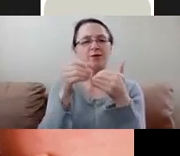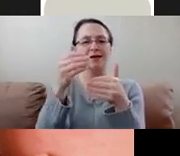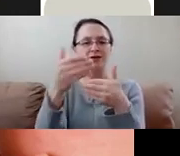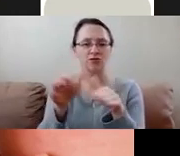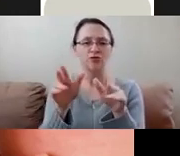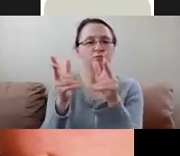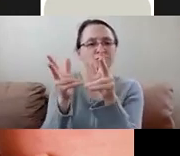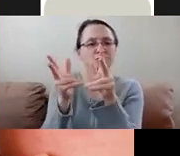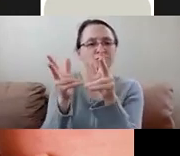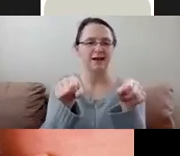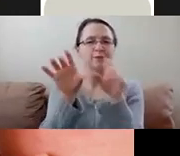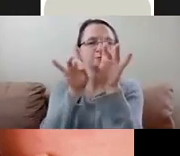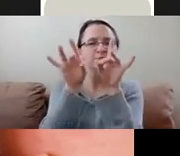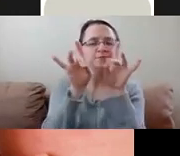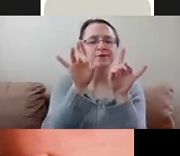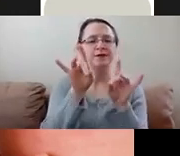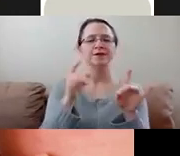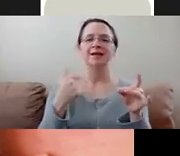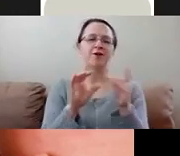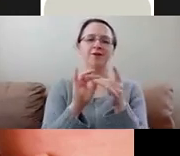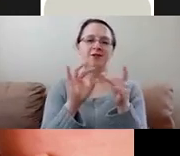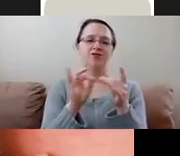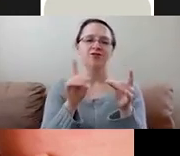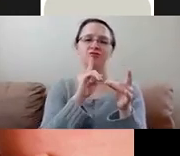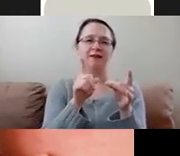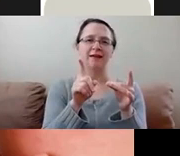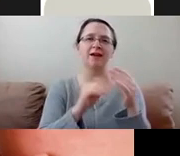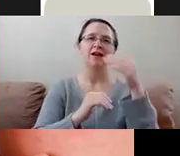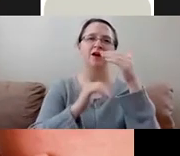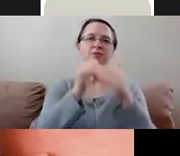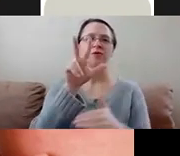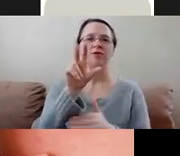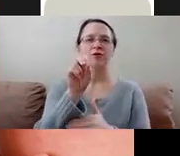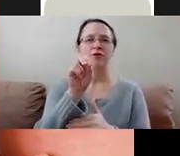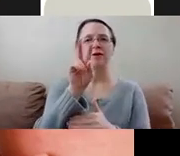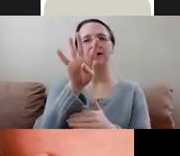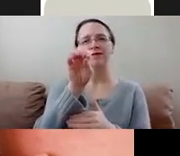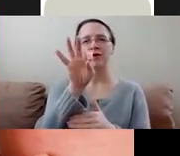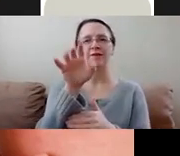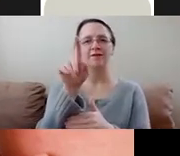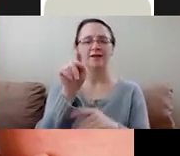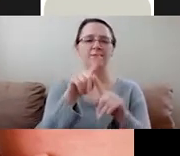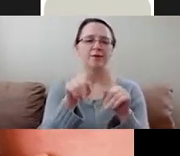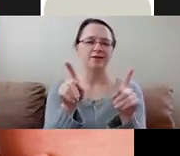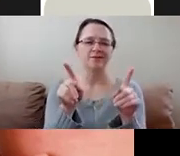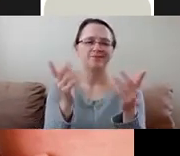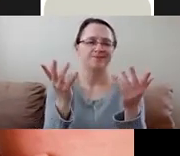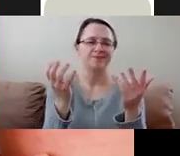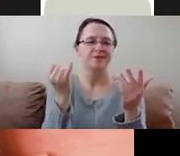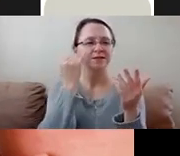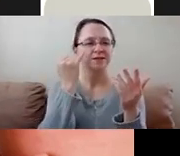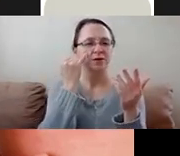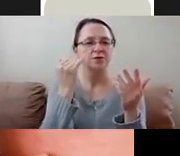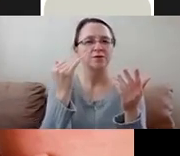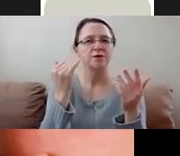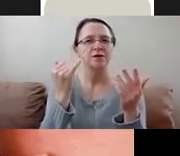So as I mentioned, it's up to like 30 to 40 feet. But if you have more finer